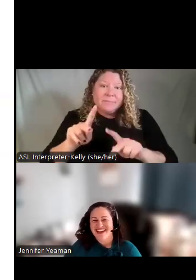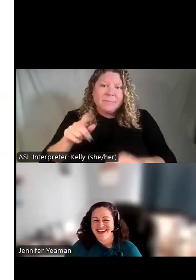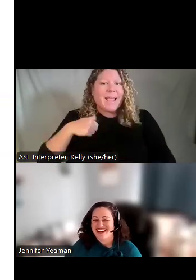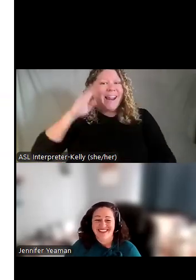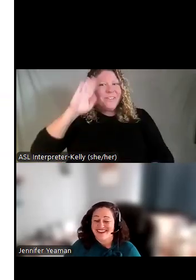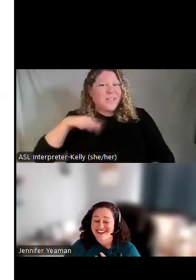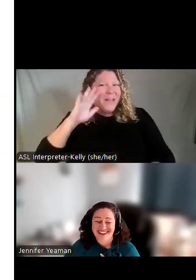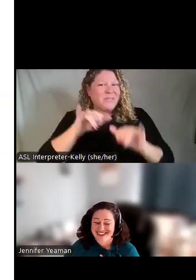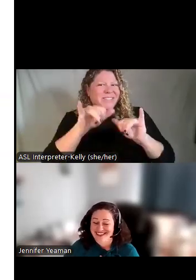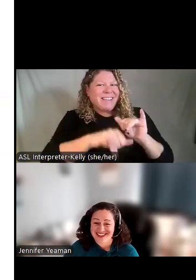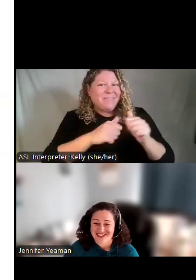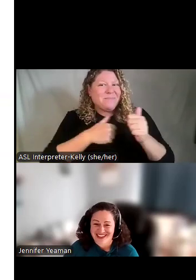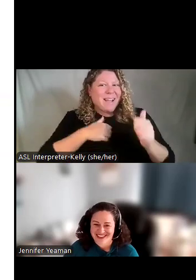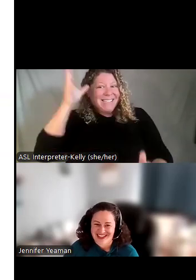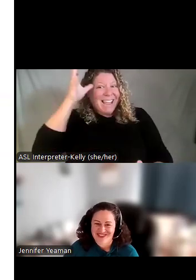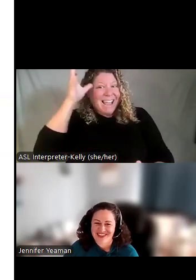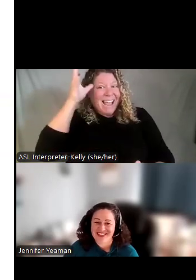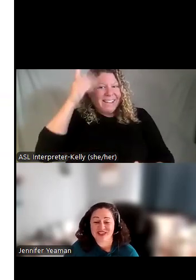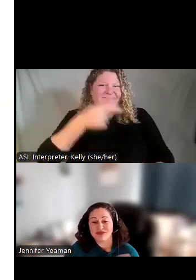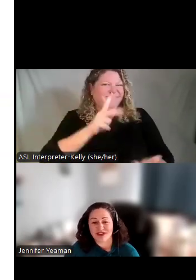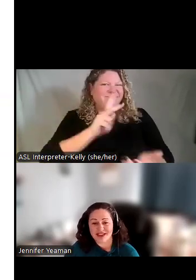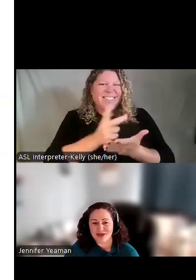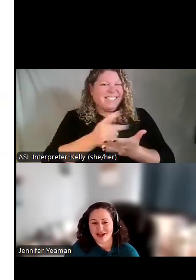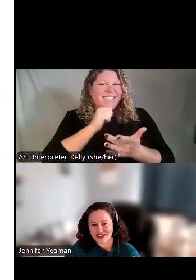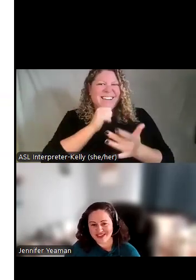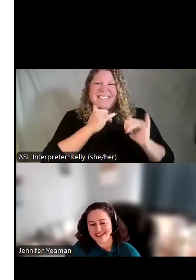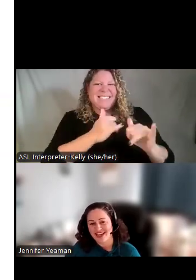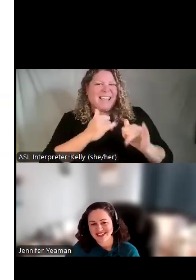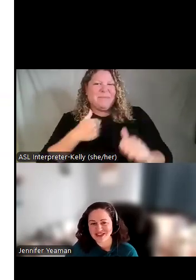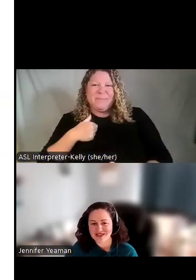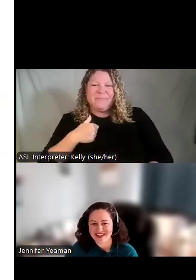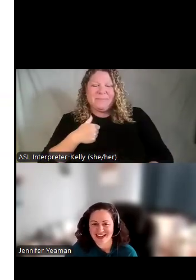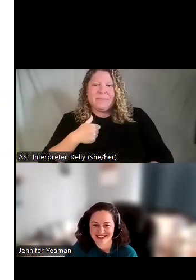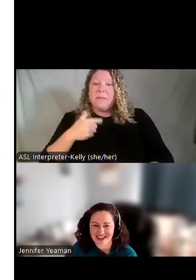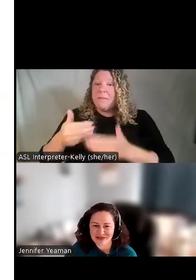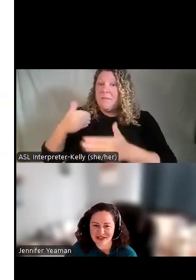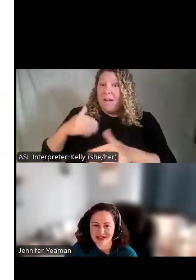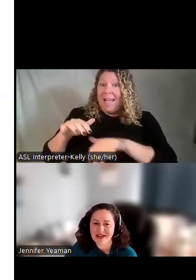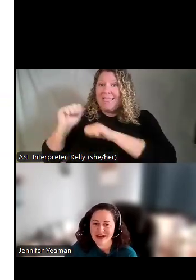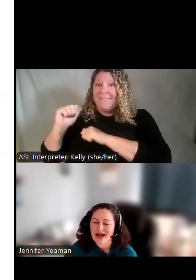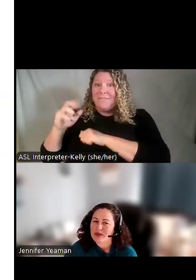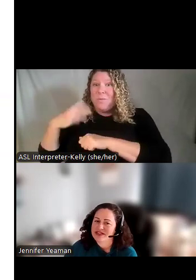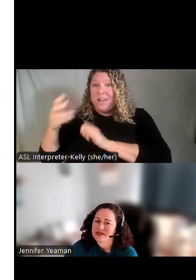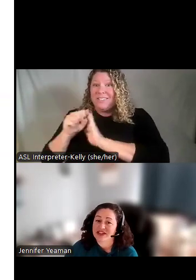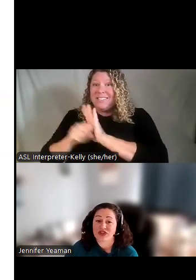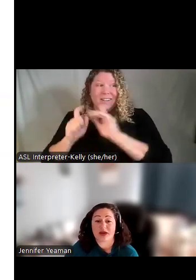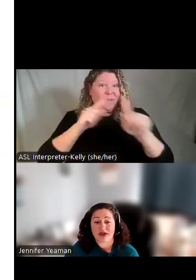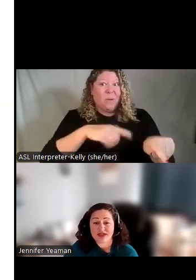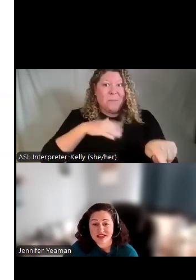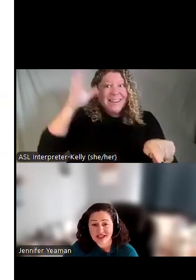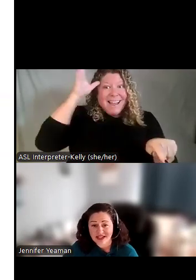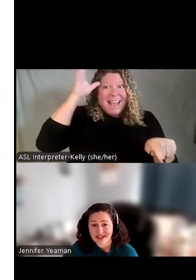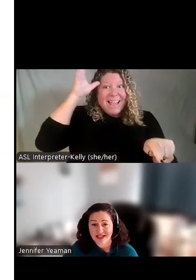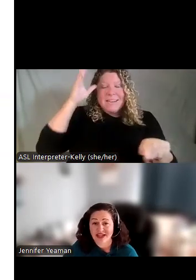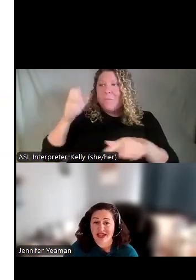California, and I know our kitchens are not supplied the same. So before I left Washington State to go to my dad's in California, I wanted to make sure that I